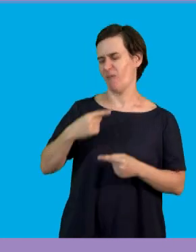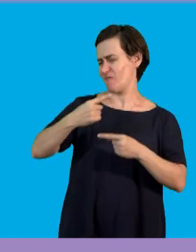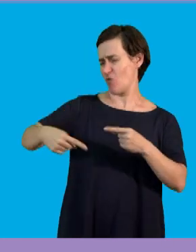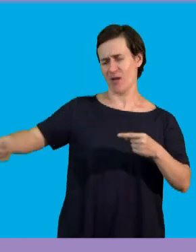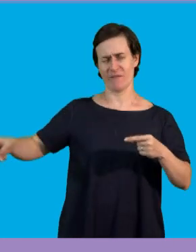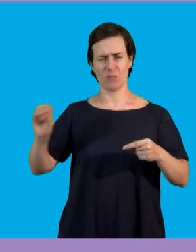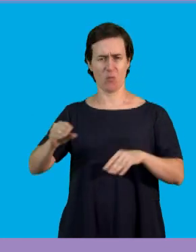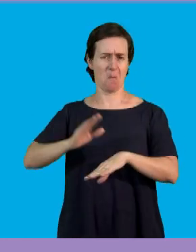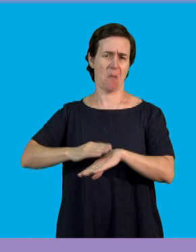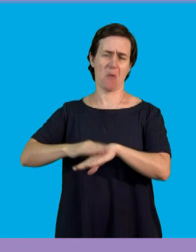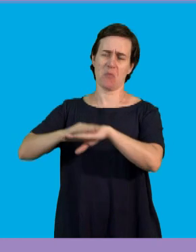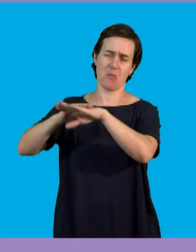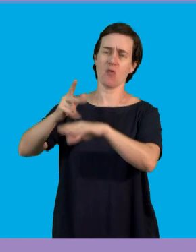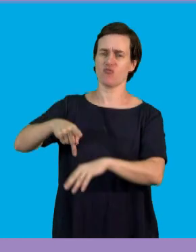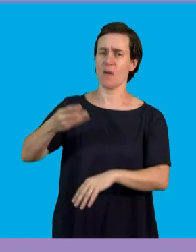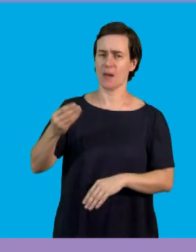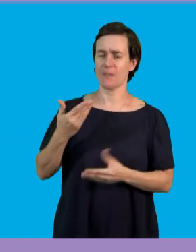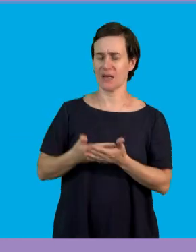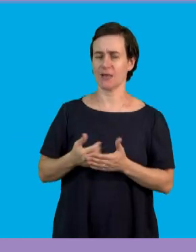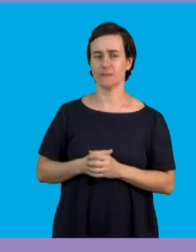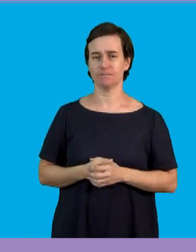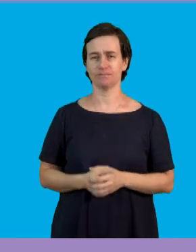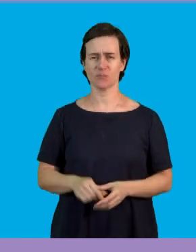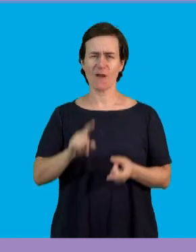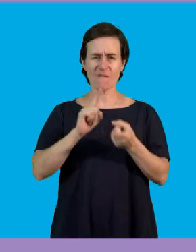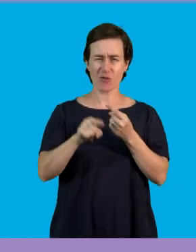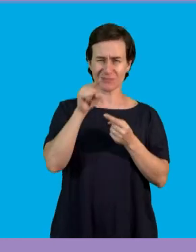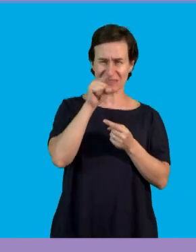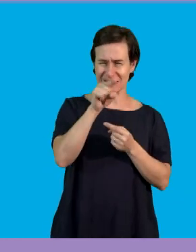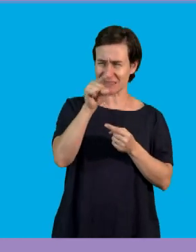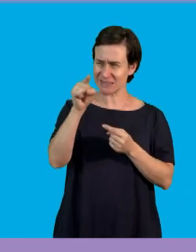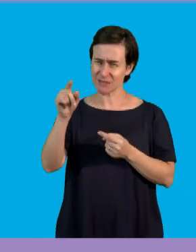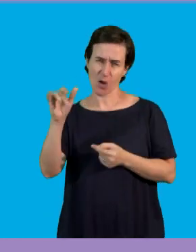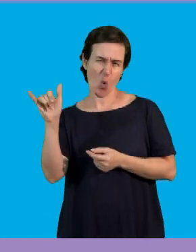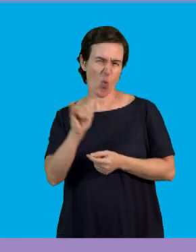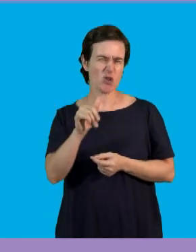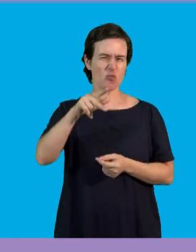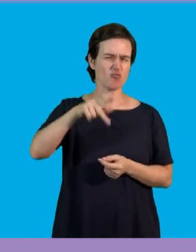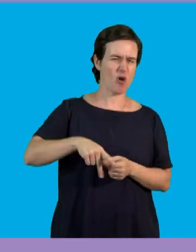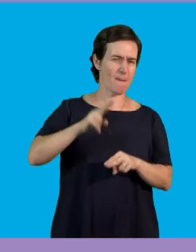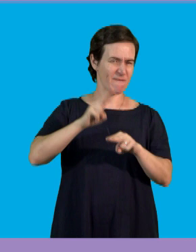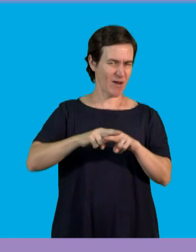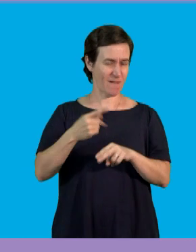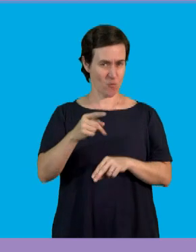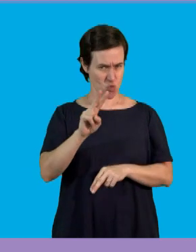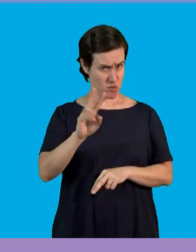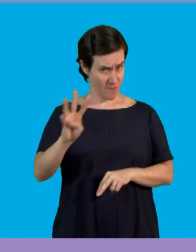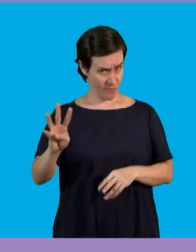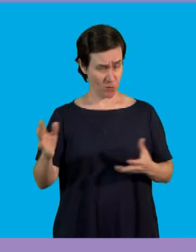continue indefinitely. So from this list, which ones are the prime factors of